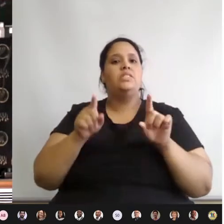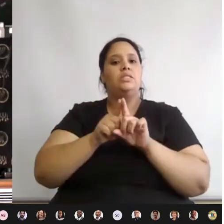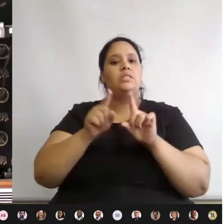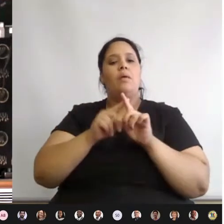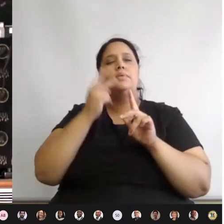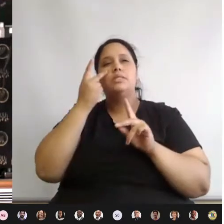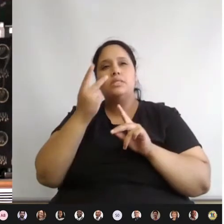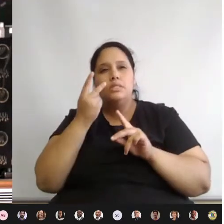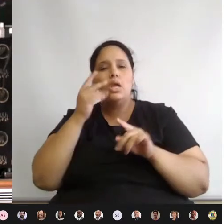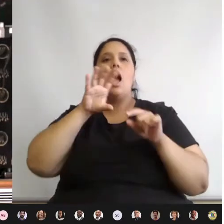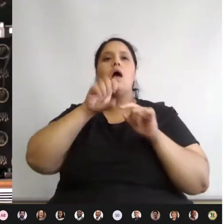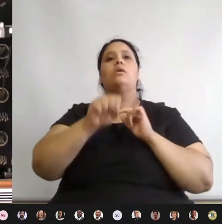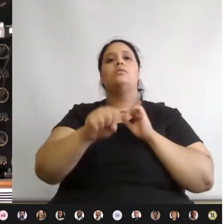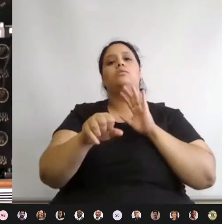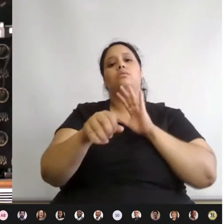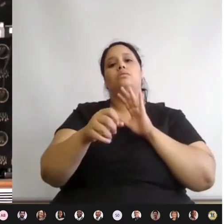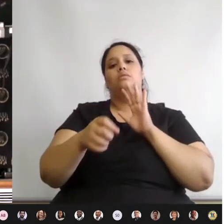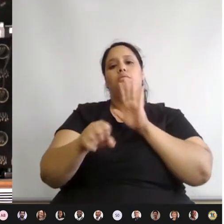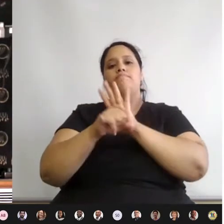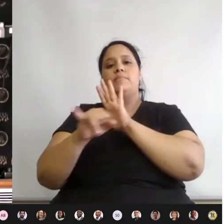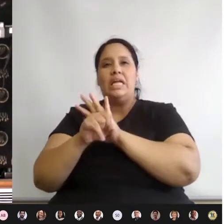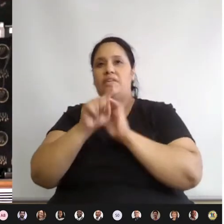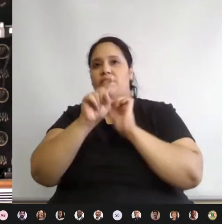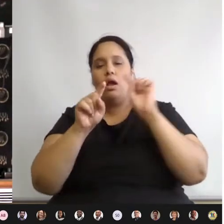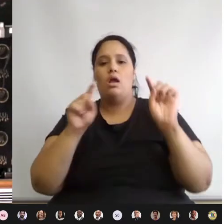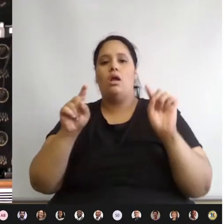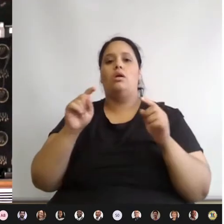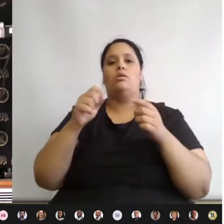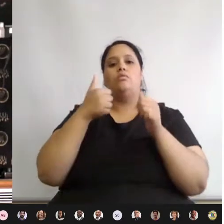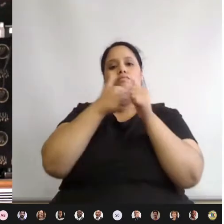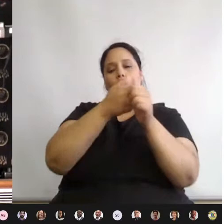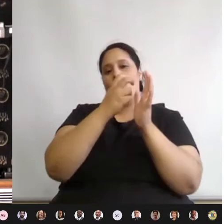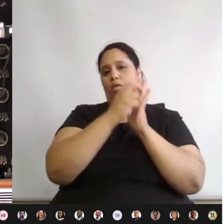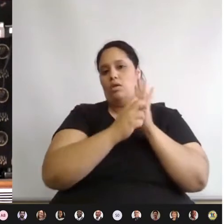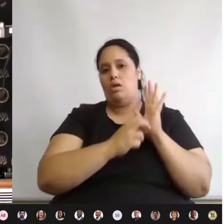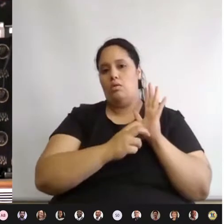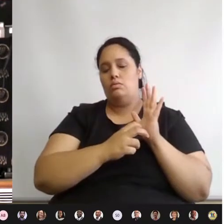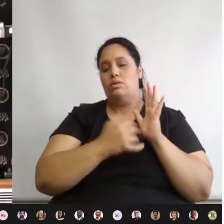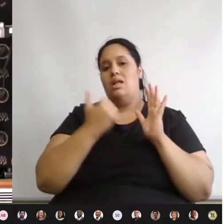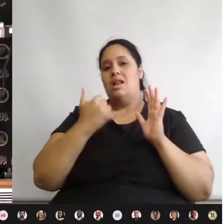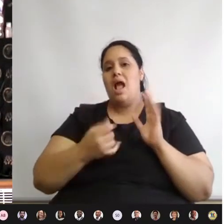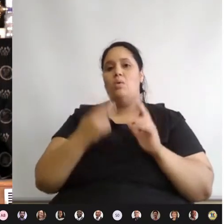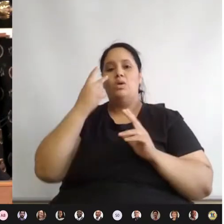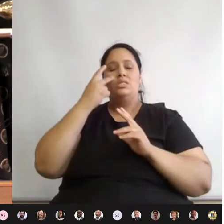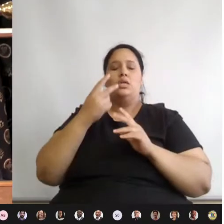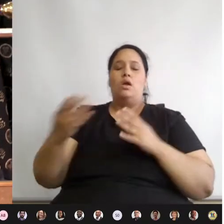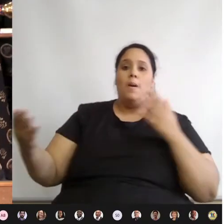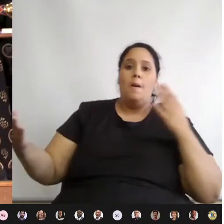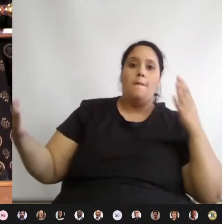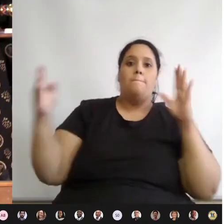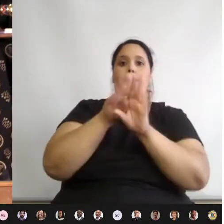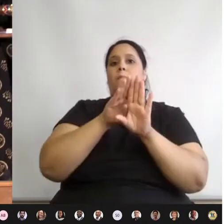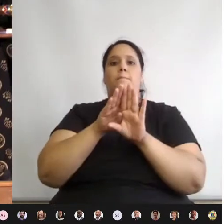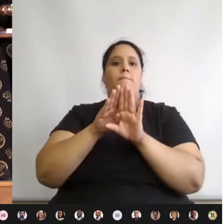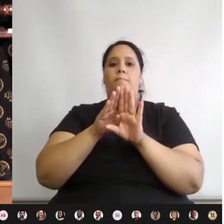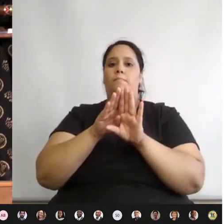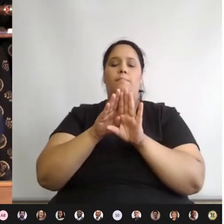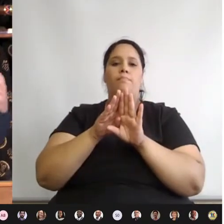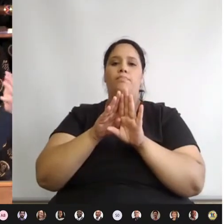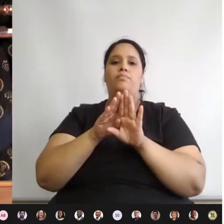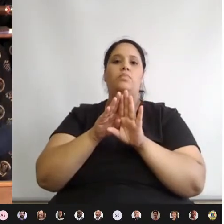to those regulations. Because at the moment, when we have these blunt lockdowns, they definitely are